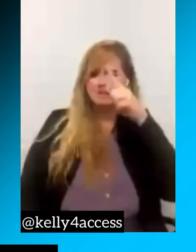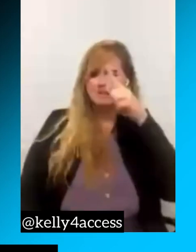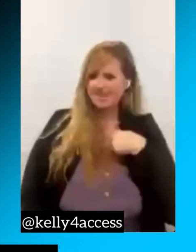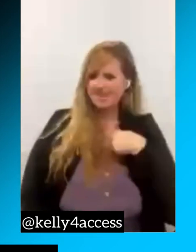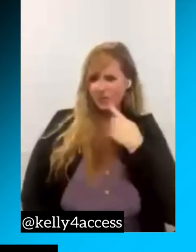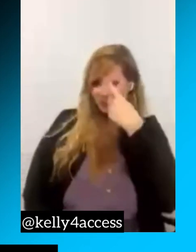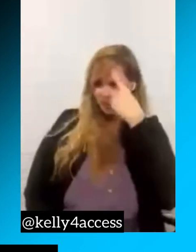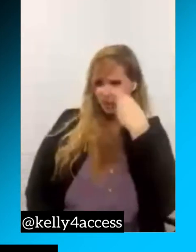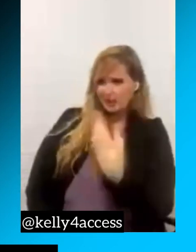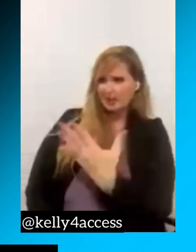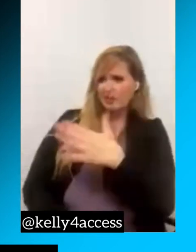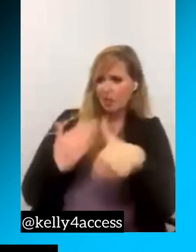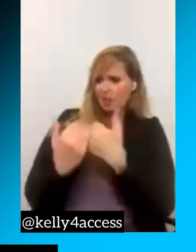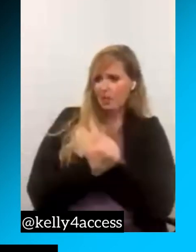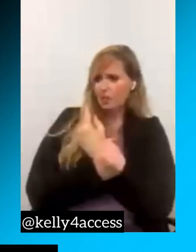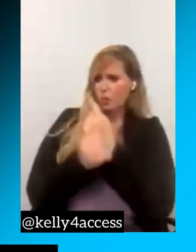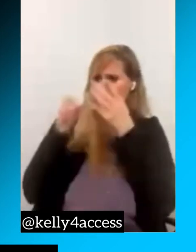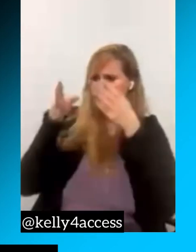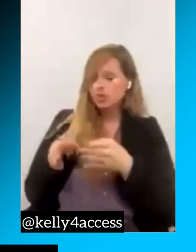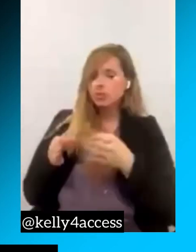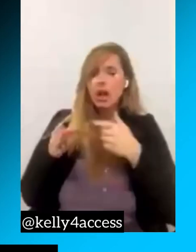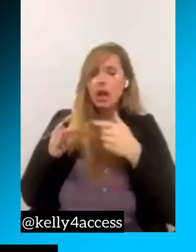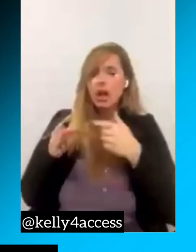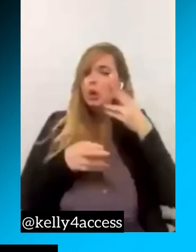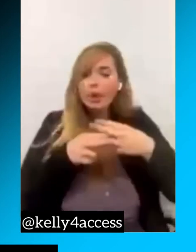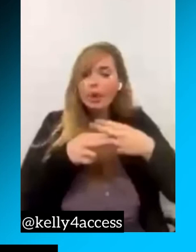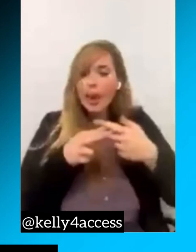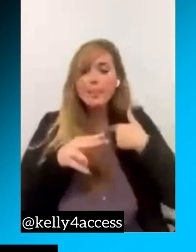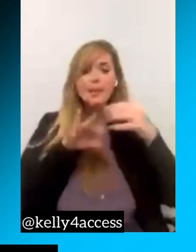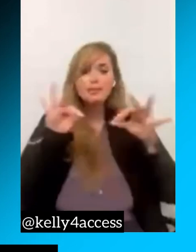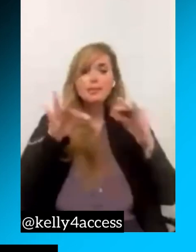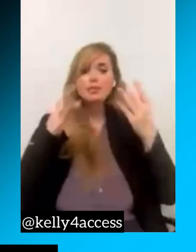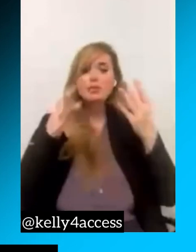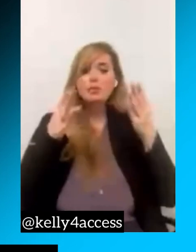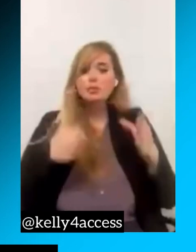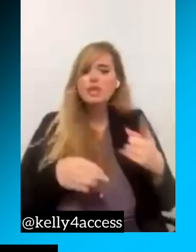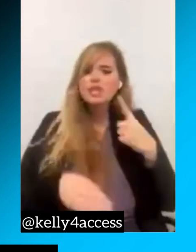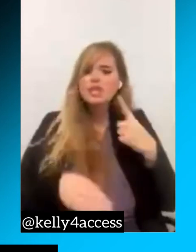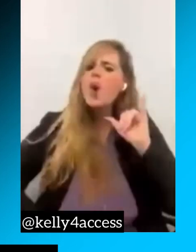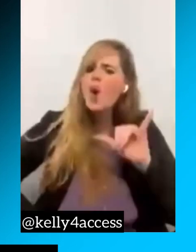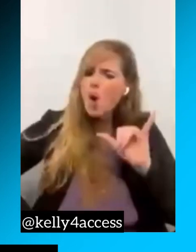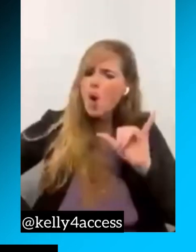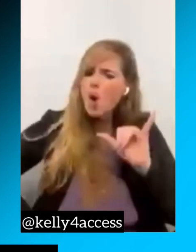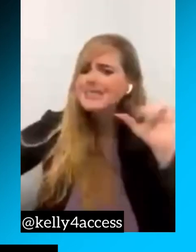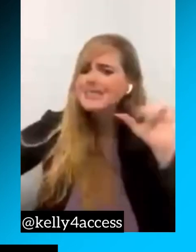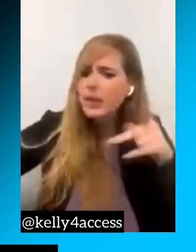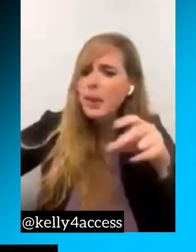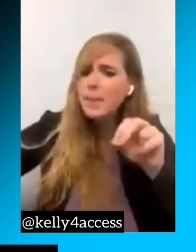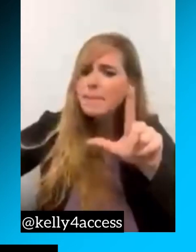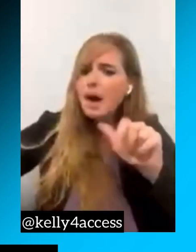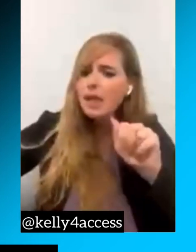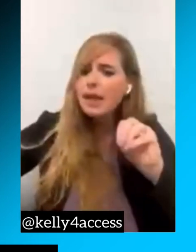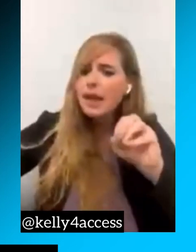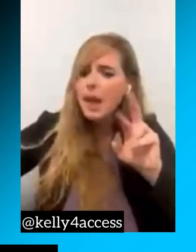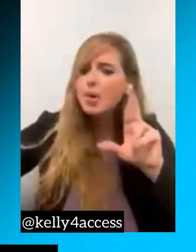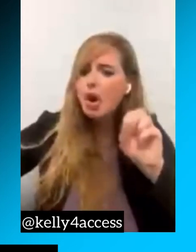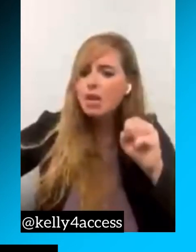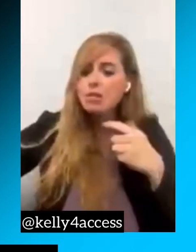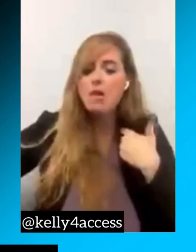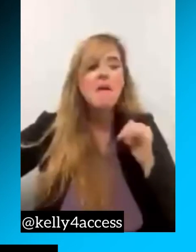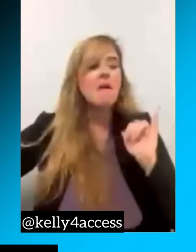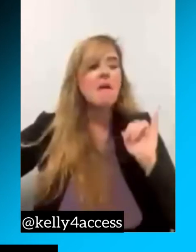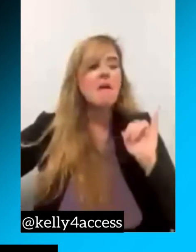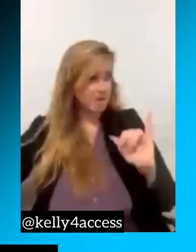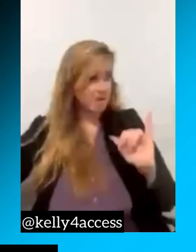and then I just explained this to a person. They were like, so you're polyamorous. Like, it was the most obvious thing ever. And I was like,